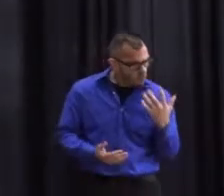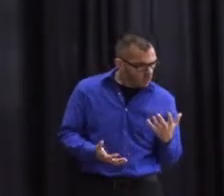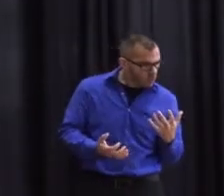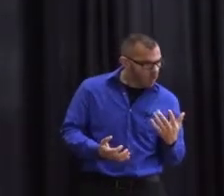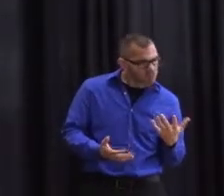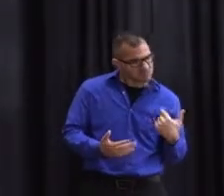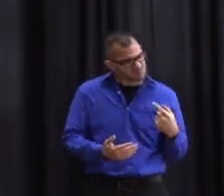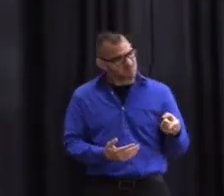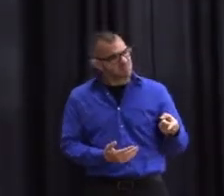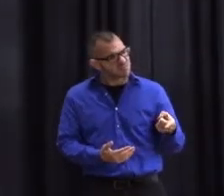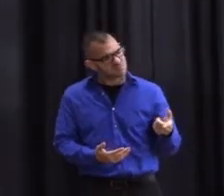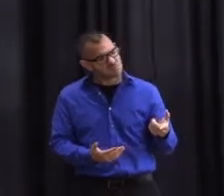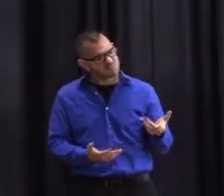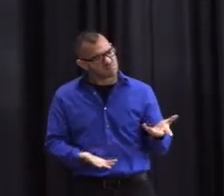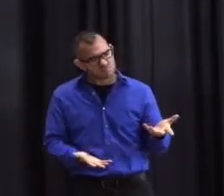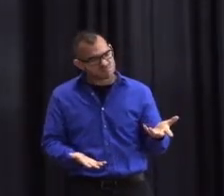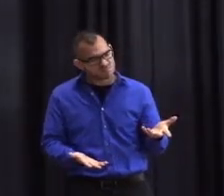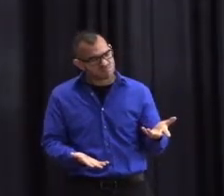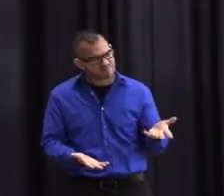to